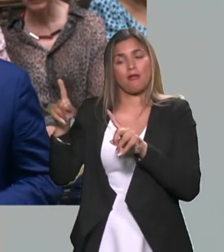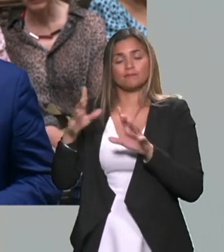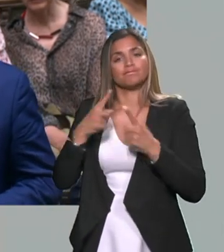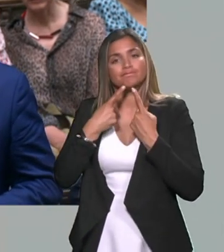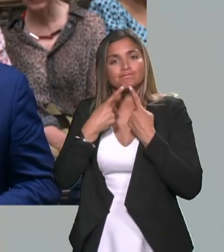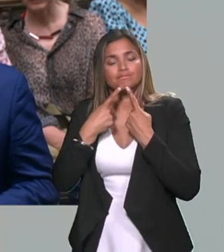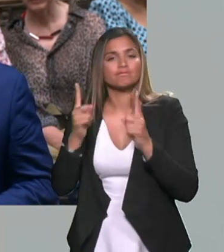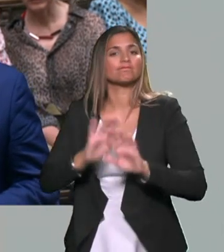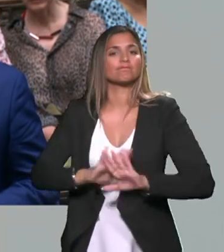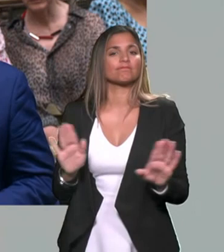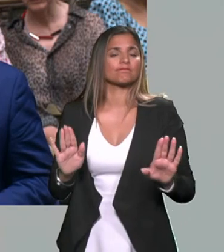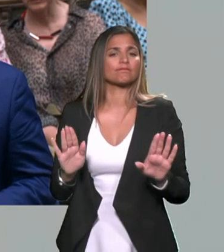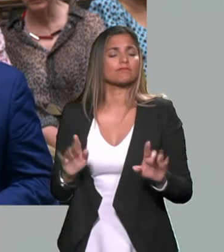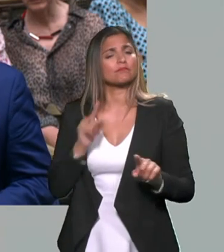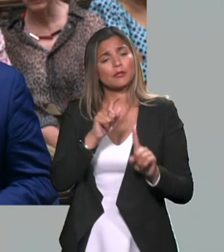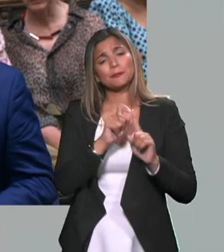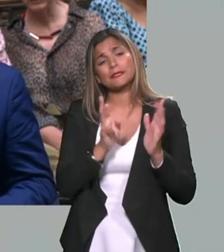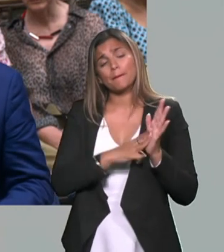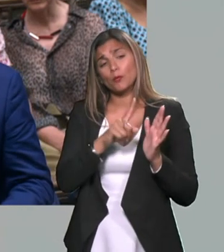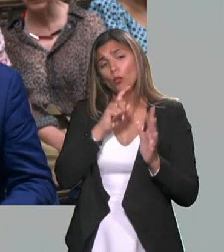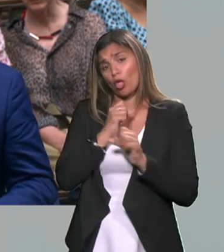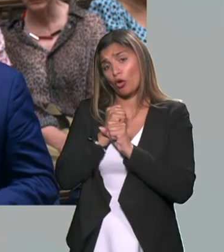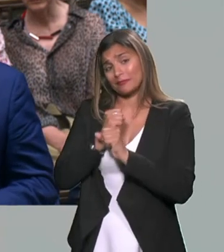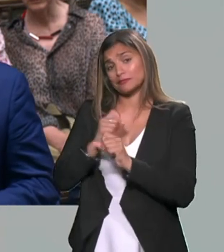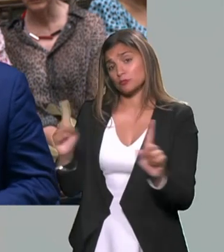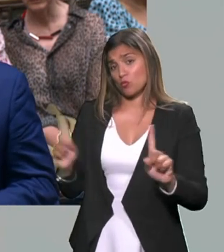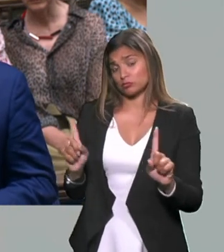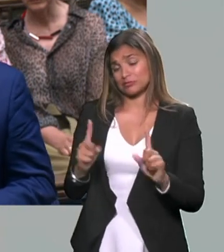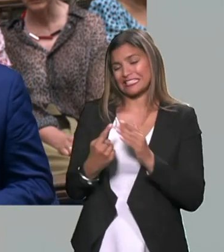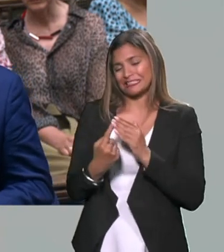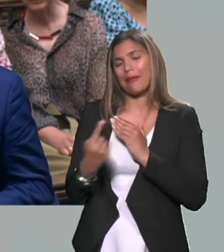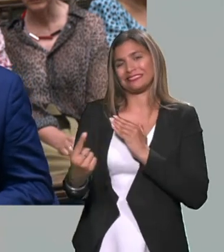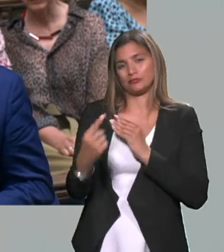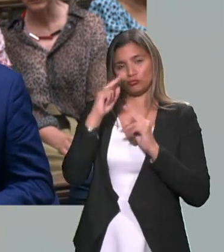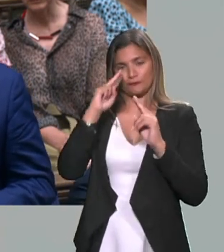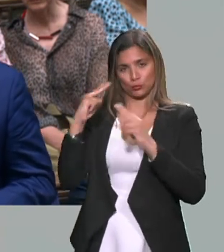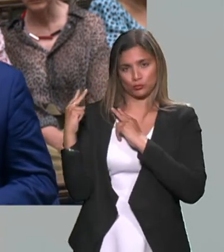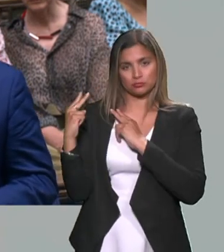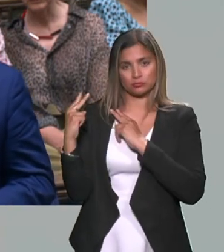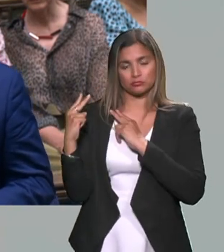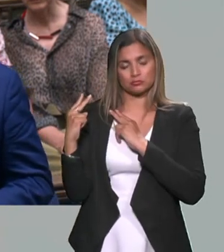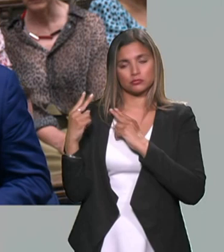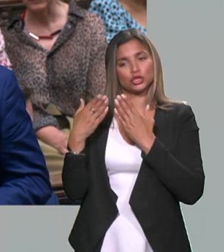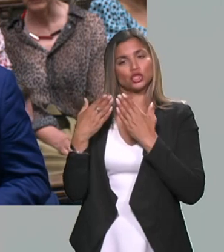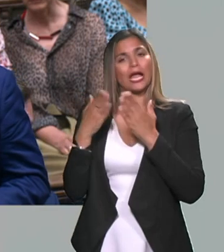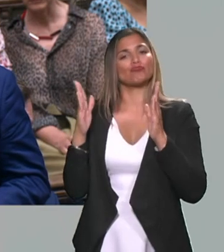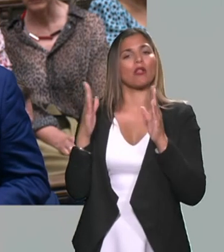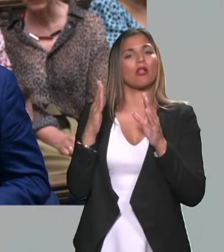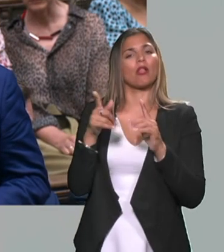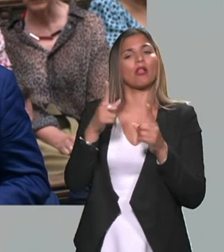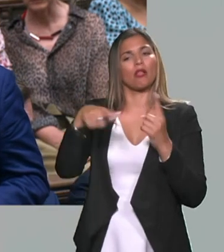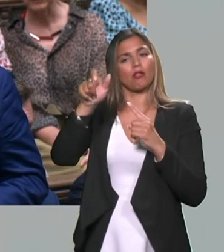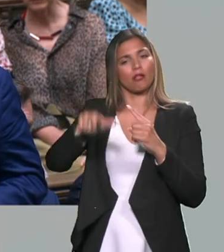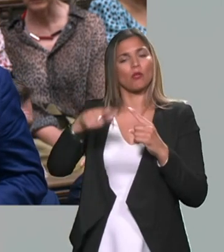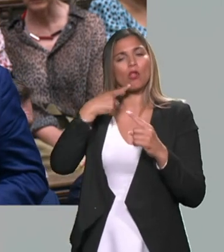to an Australia-style independent inquiry as backed by General Lord Richards? But more broadly, hasn't the case